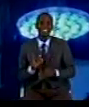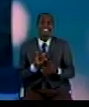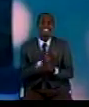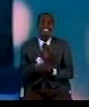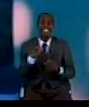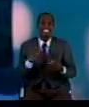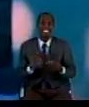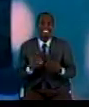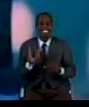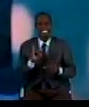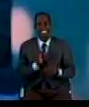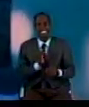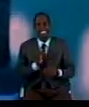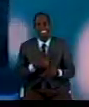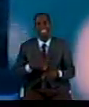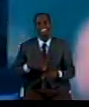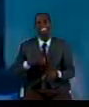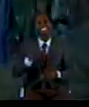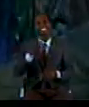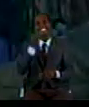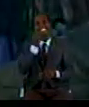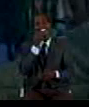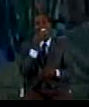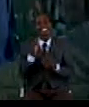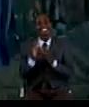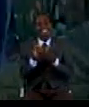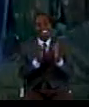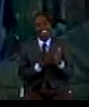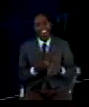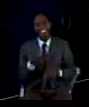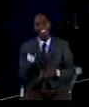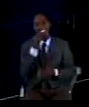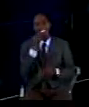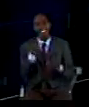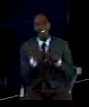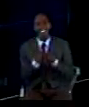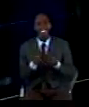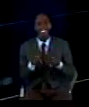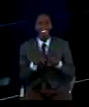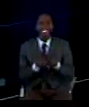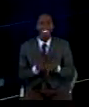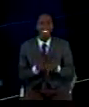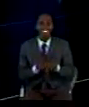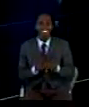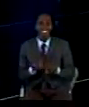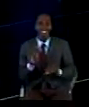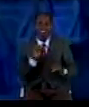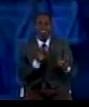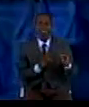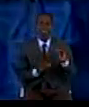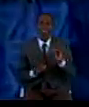Oh. I say, if I jump, Gary, Jesus, jump, Gary.